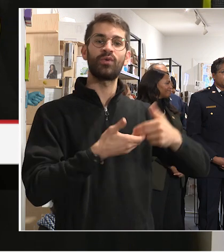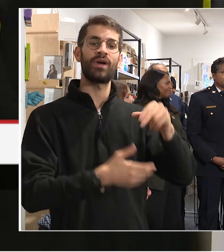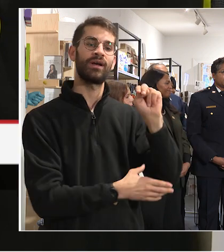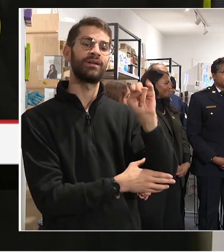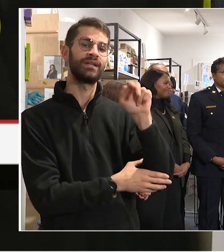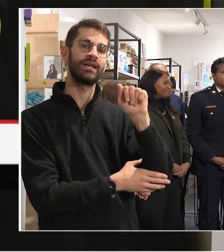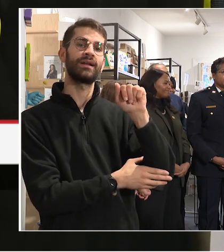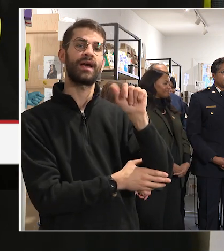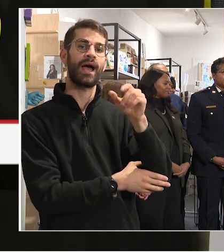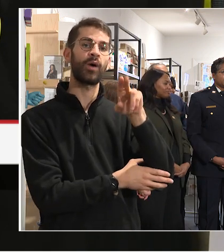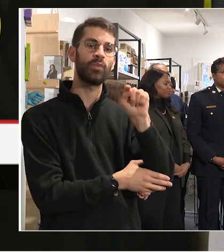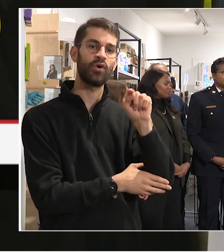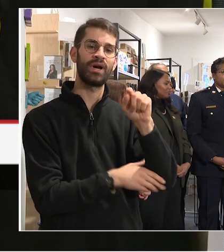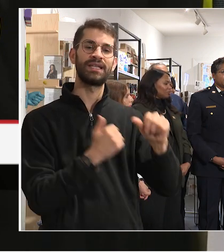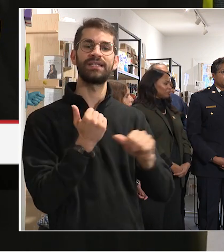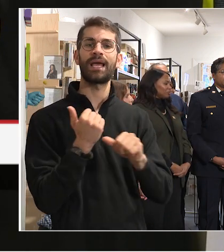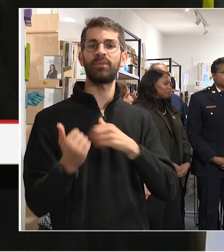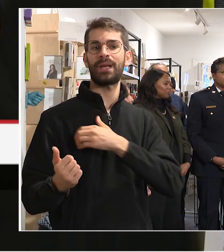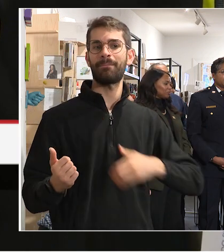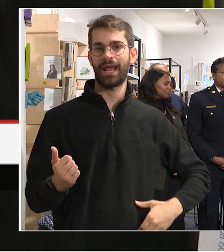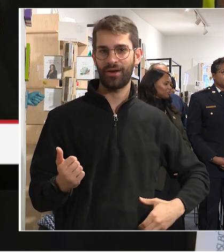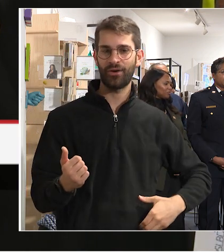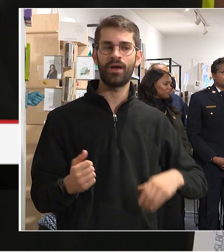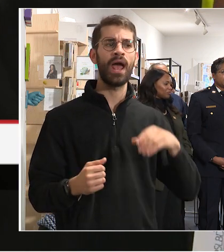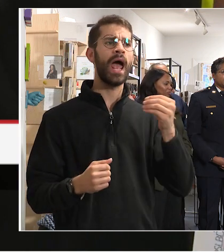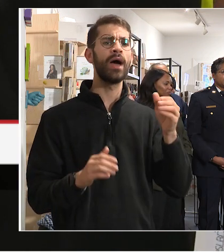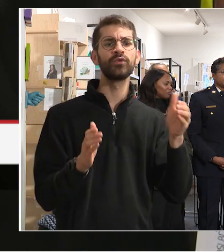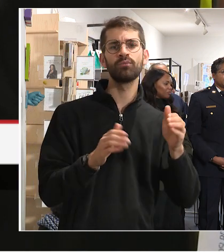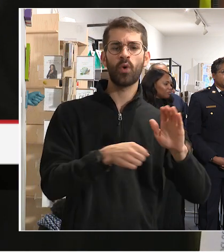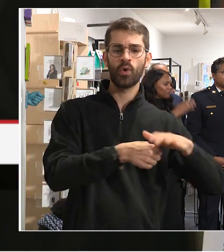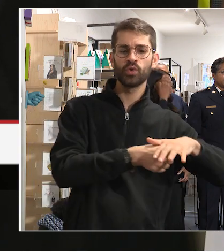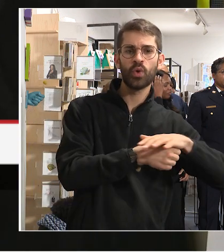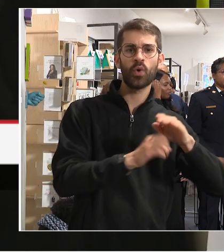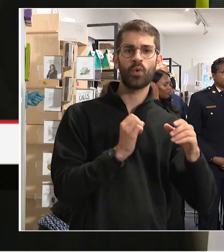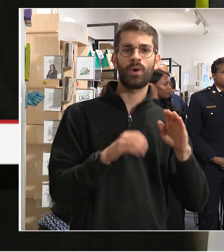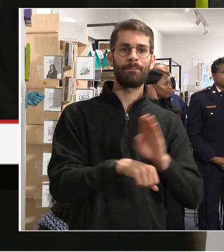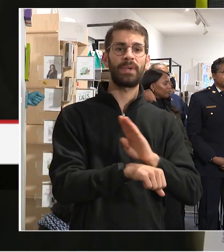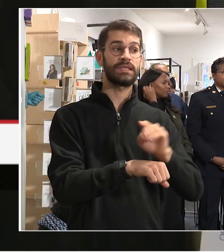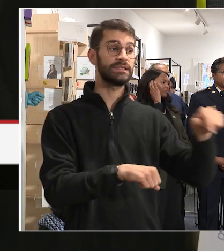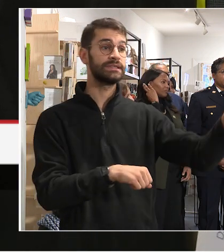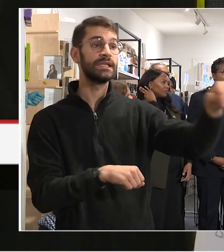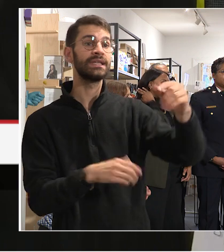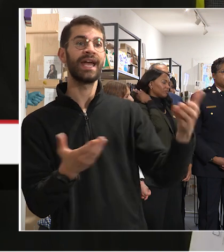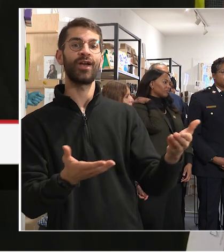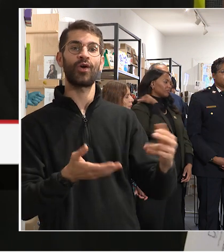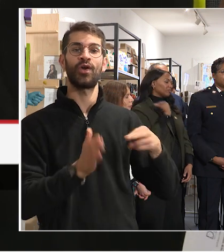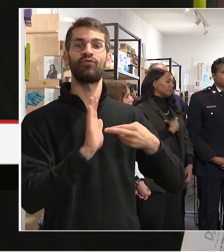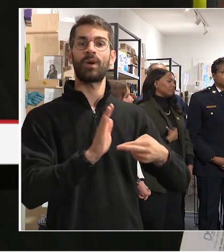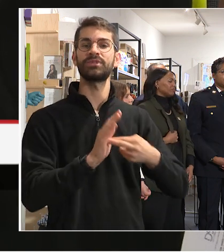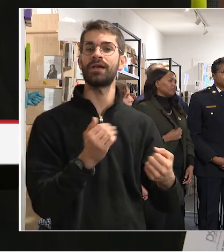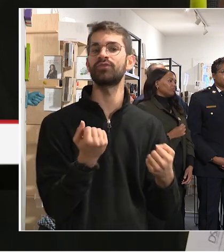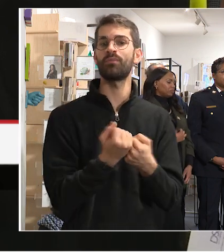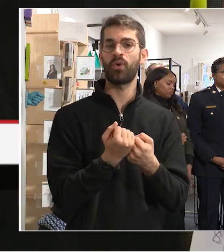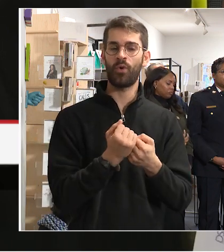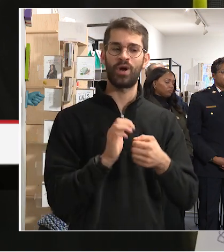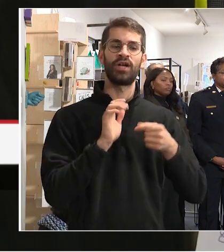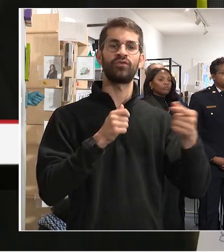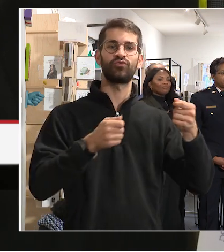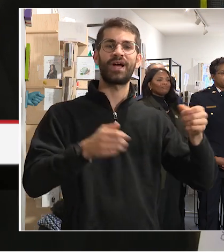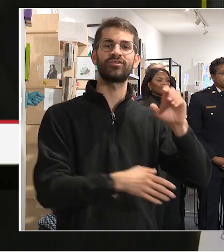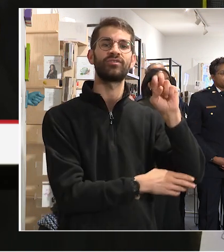Albert, and the Department of Small and Local Businesses led by Director Suggs Evans. And so